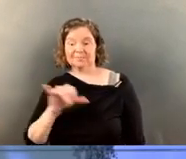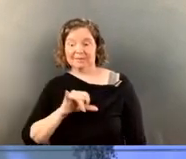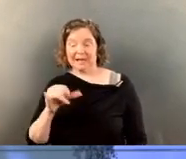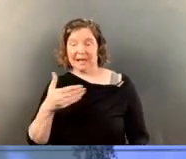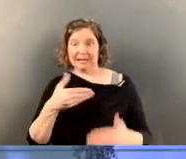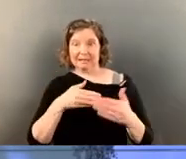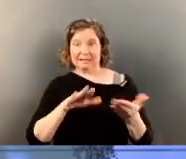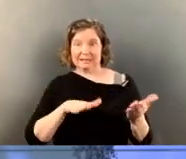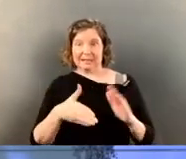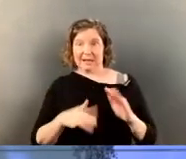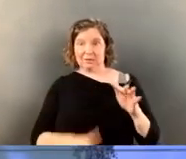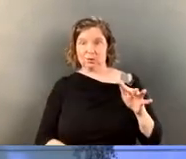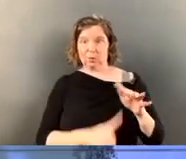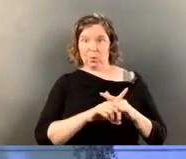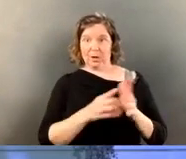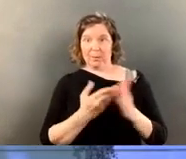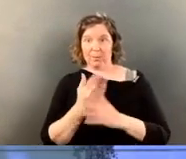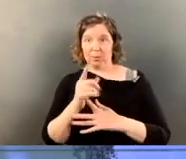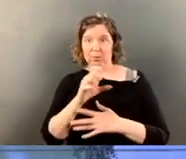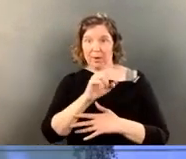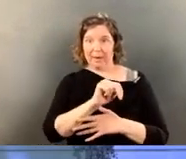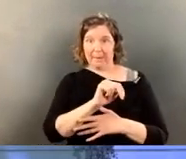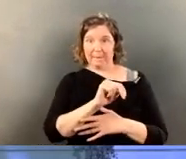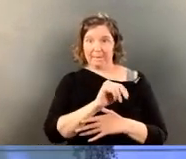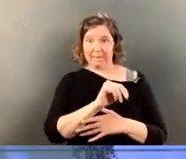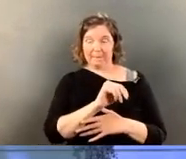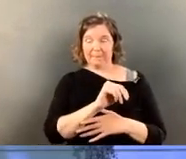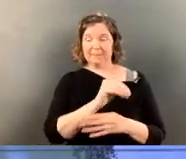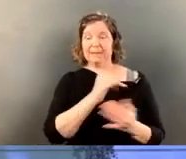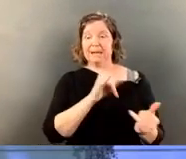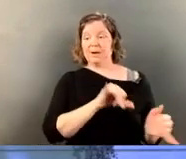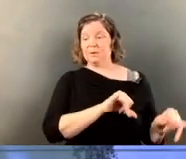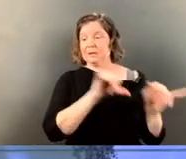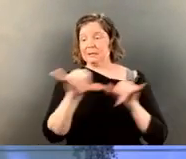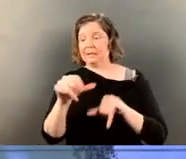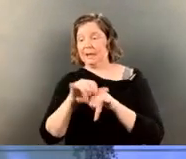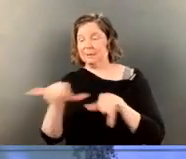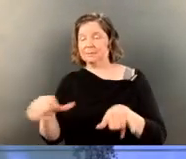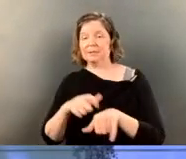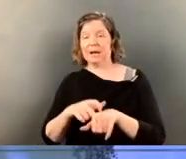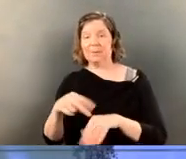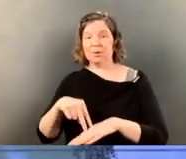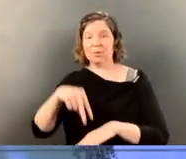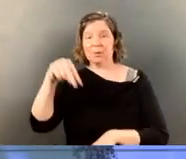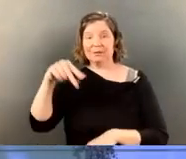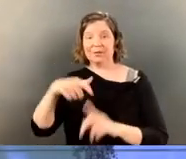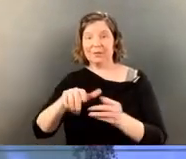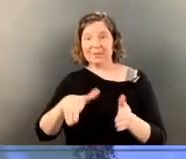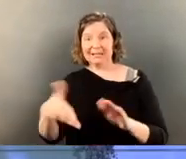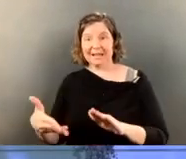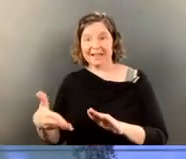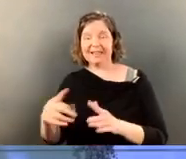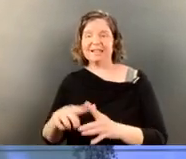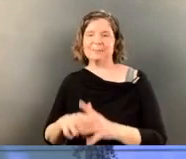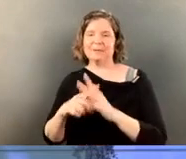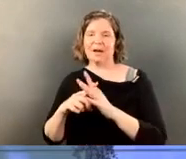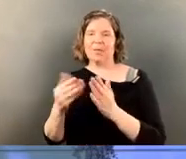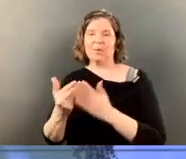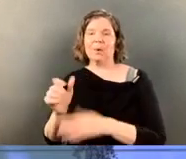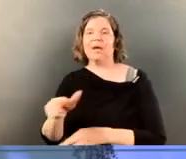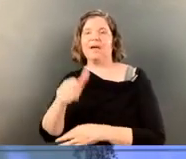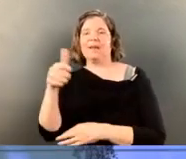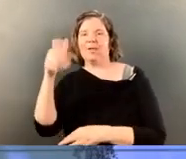through Adam, that's that first man, now the resurrection from the dead has begun through another